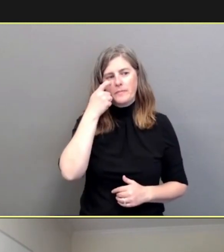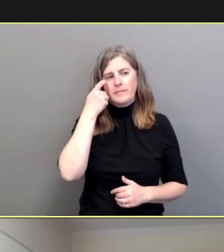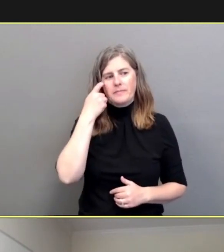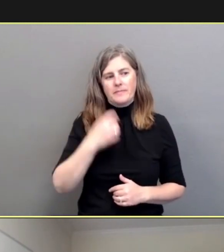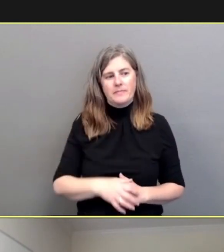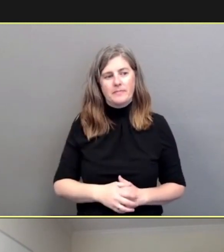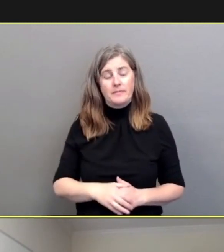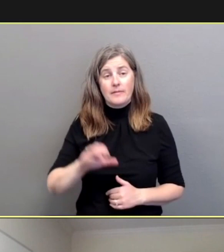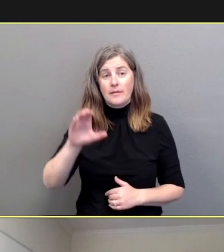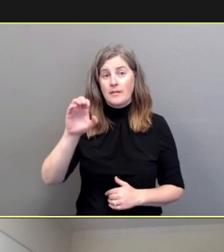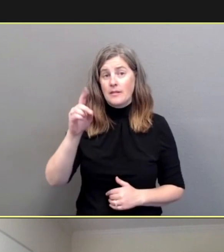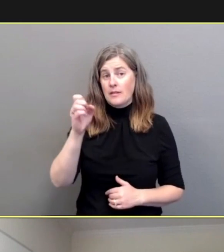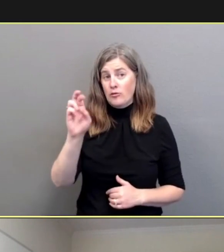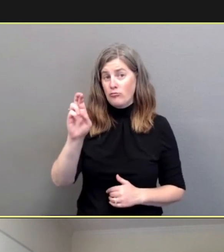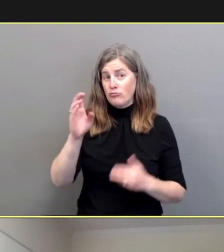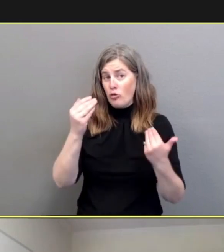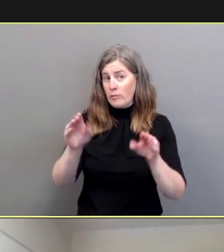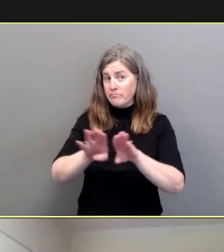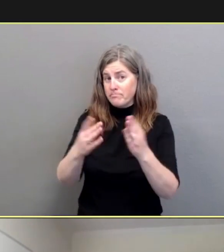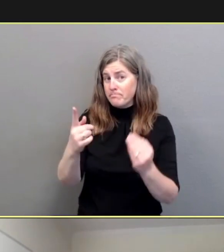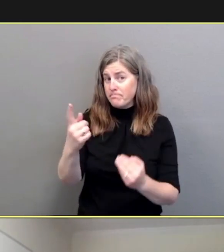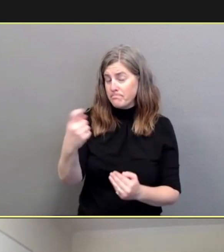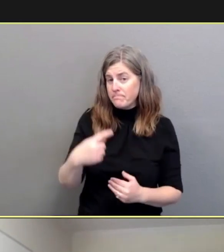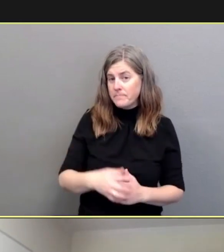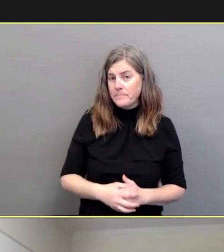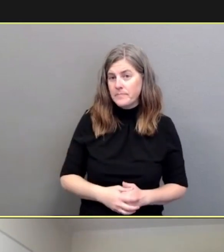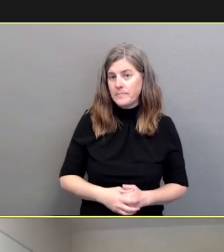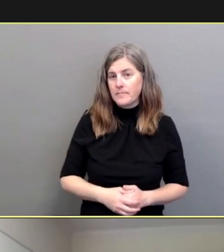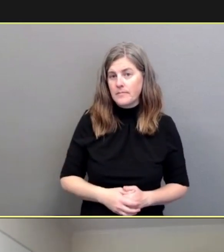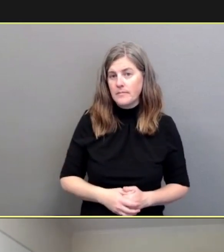you are unmuted.